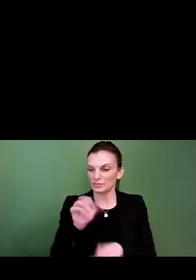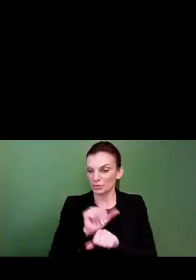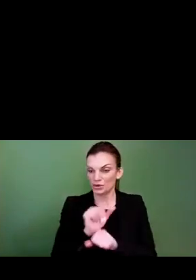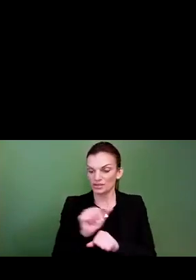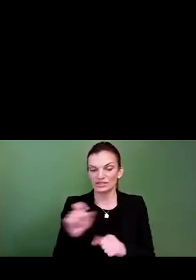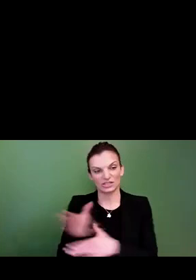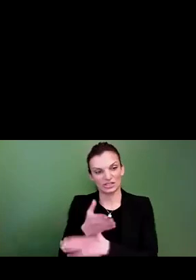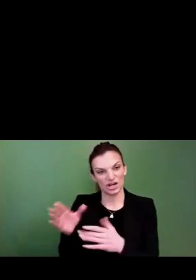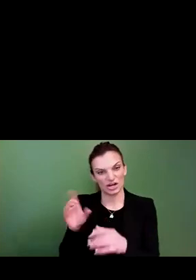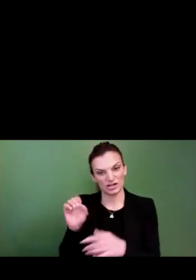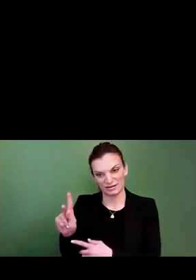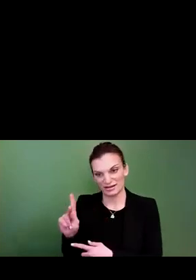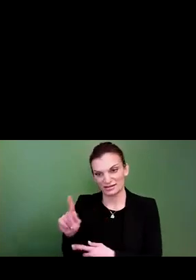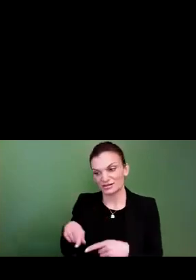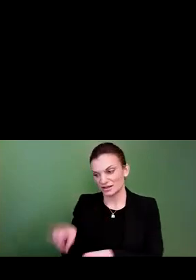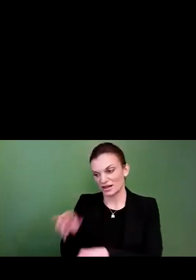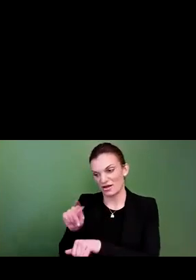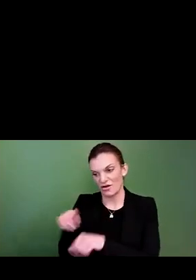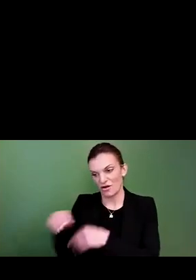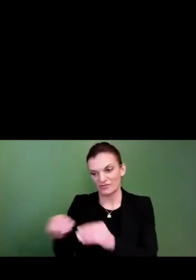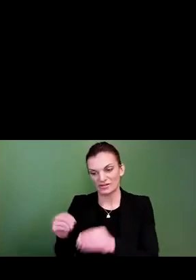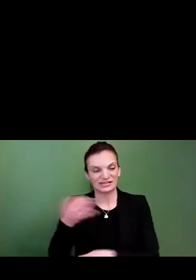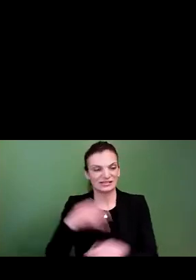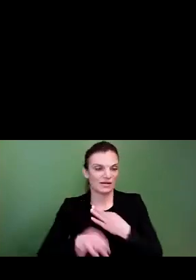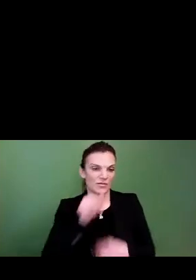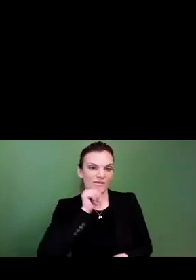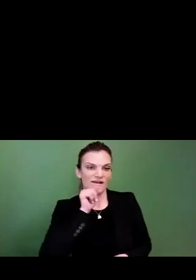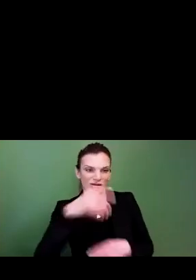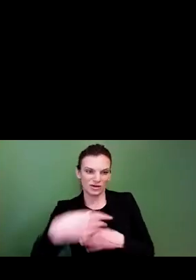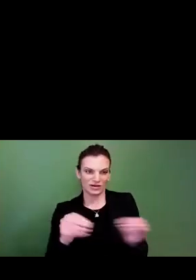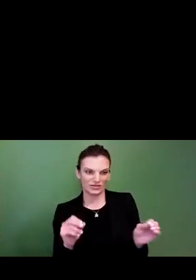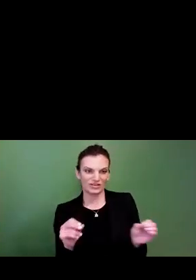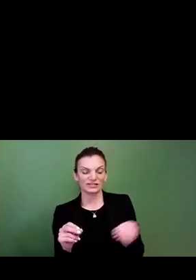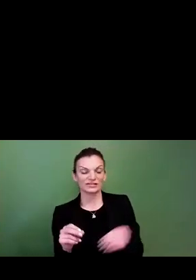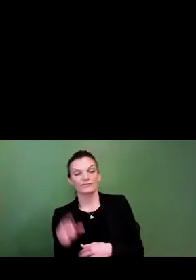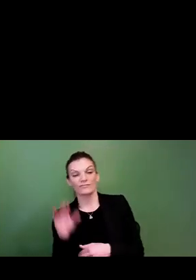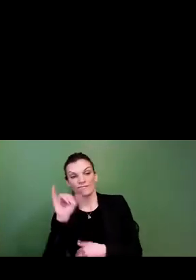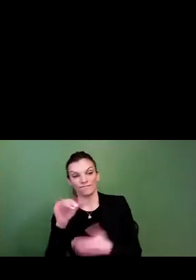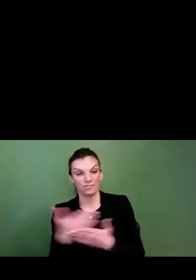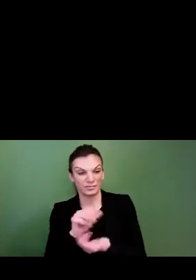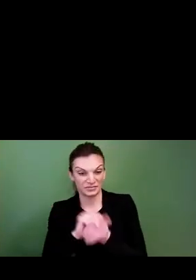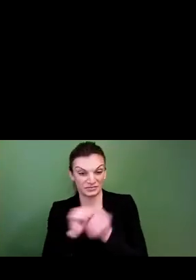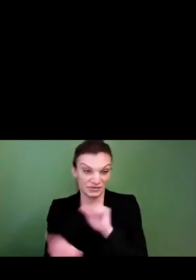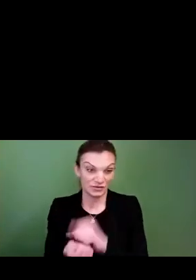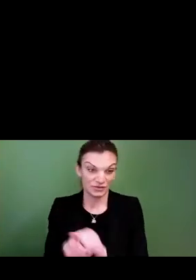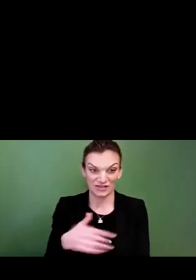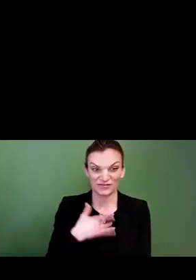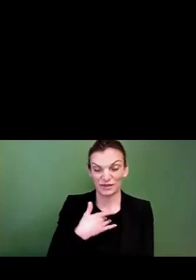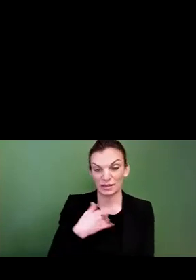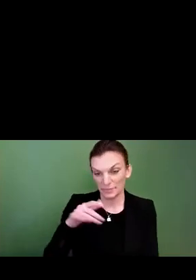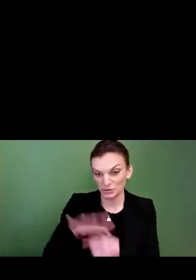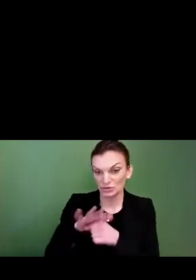when they are in the office rather than having a private office. Navigating these changes can definitely feel stressful